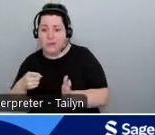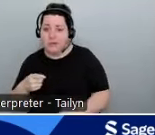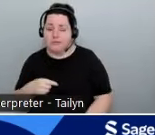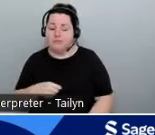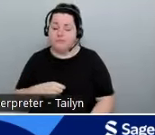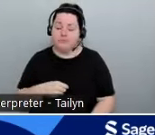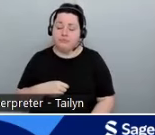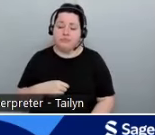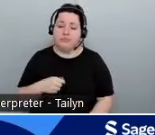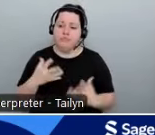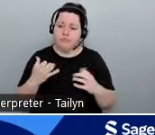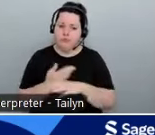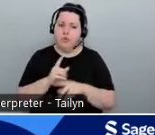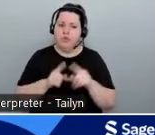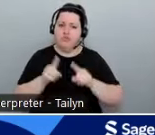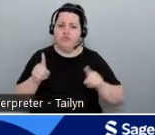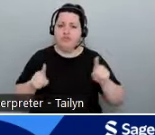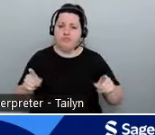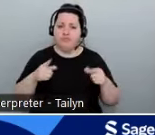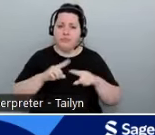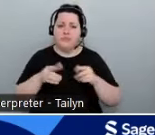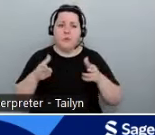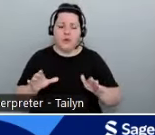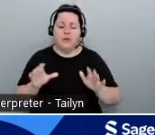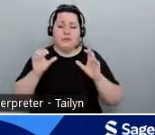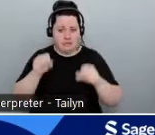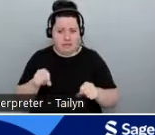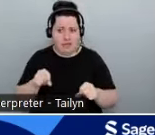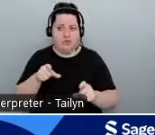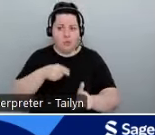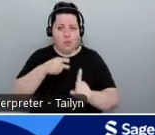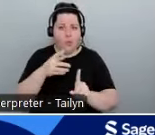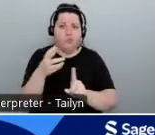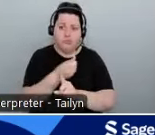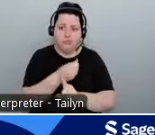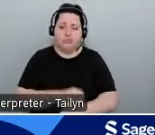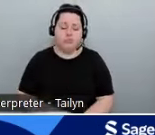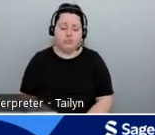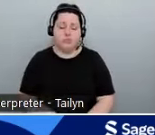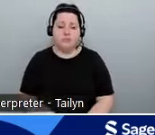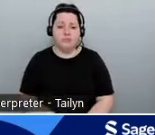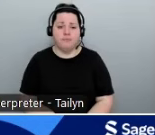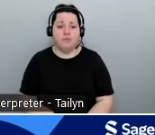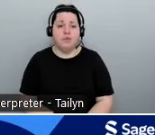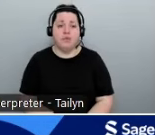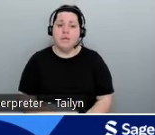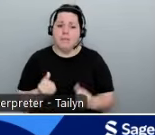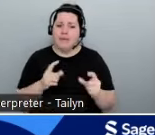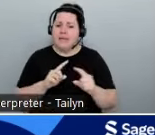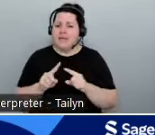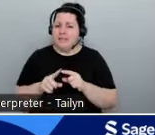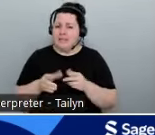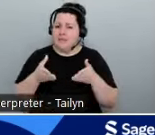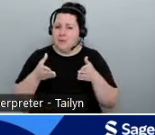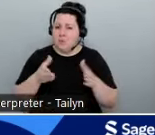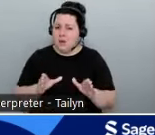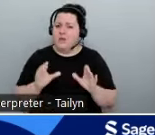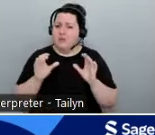use a variety of means to reach your desired goals. There are many formats that contribute to your